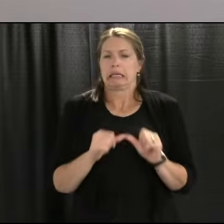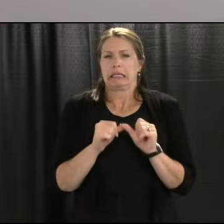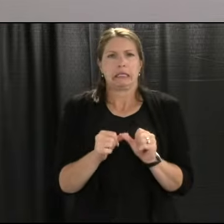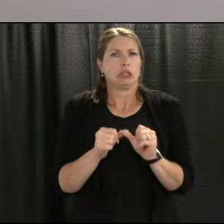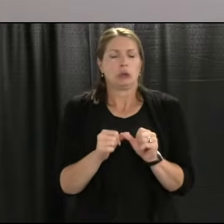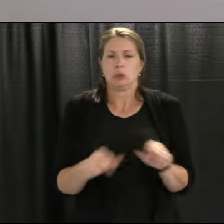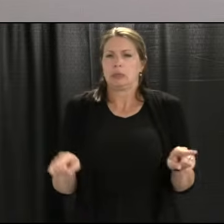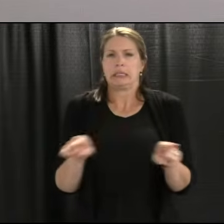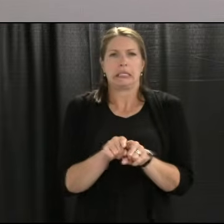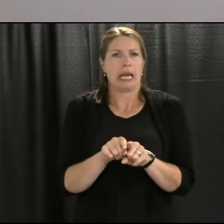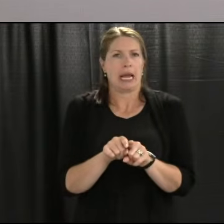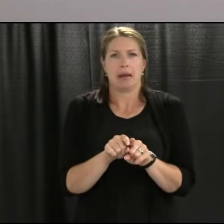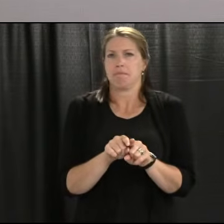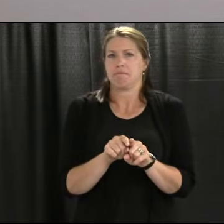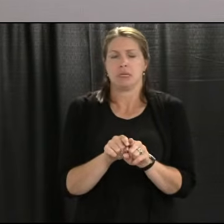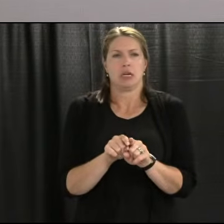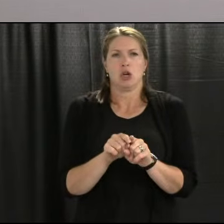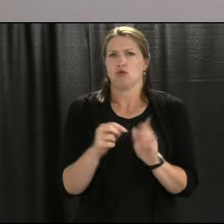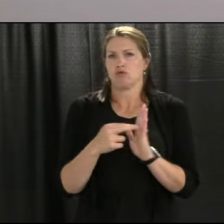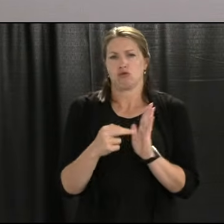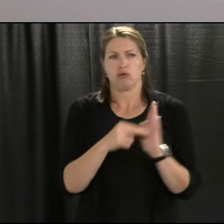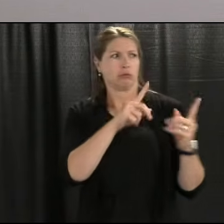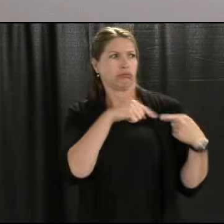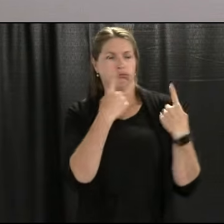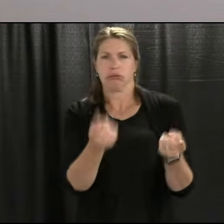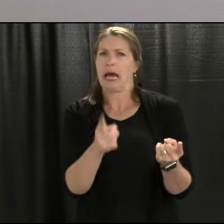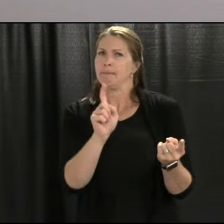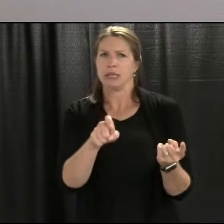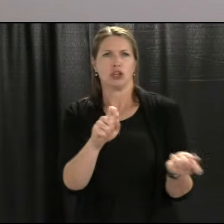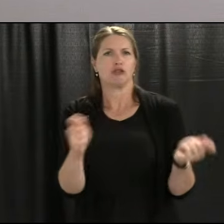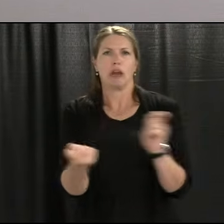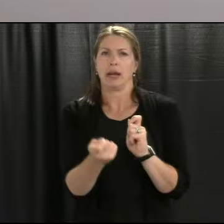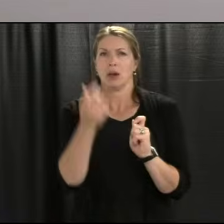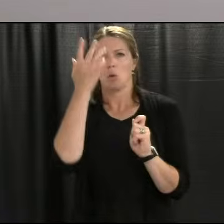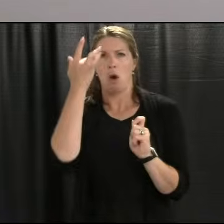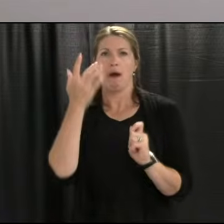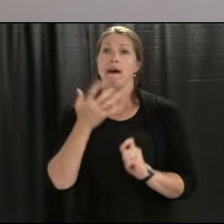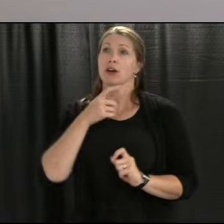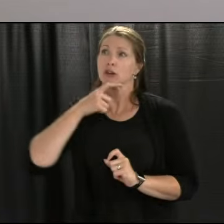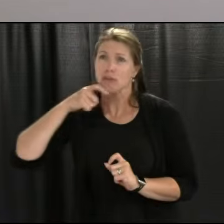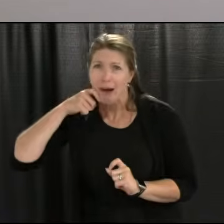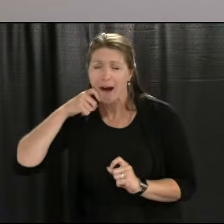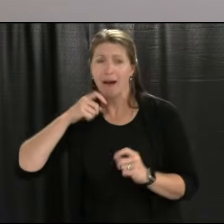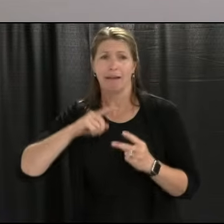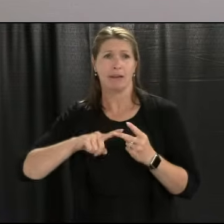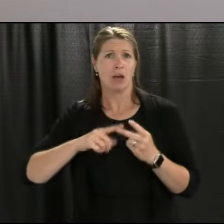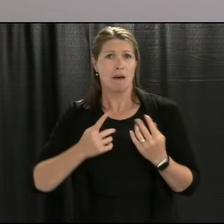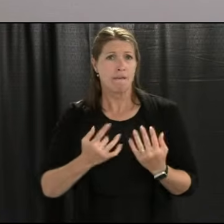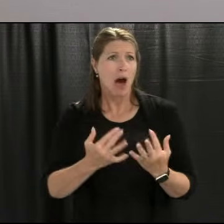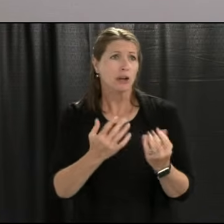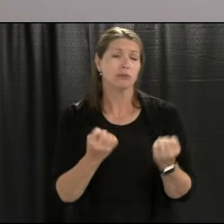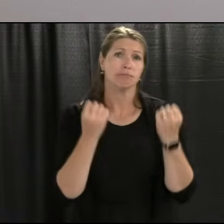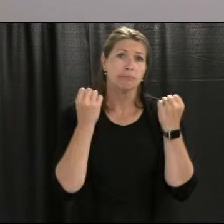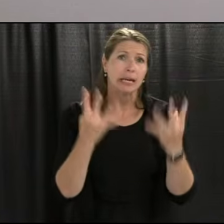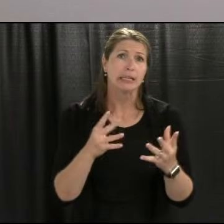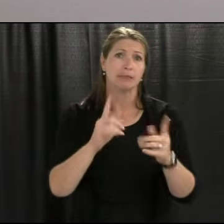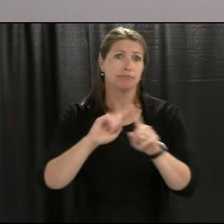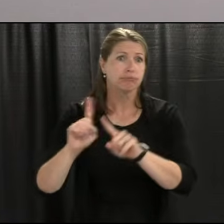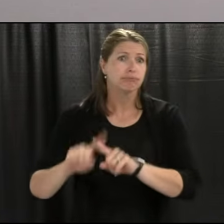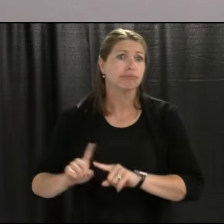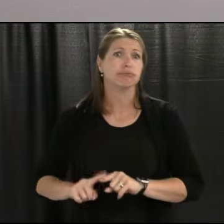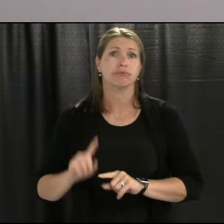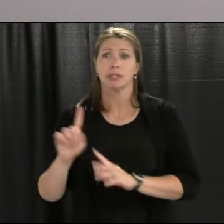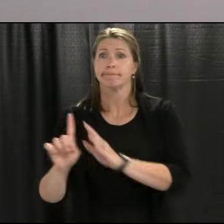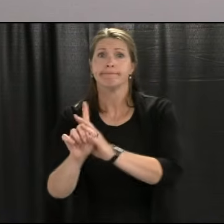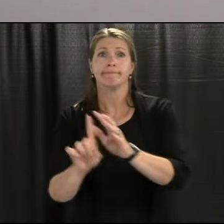given the number of out-of-control wildfires we have, the high index we have, which will result in issues allocating